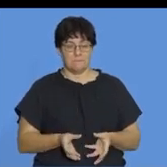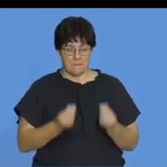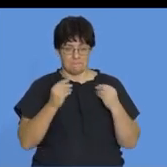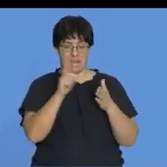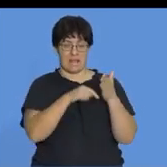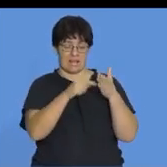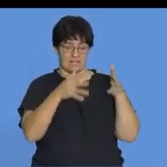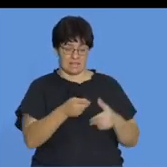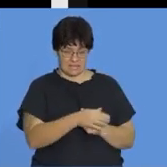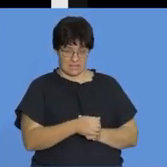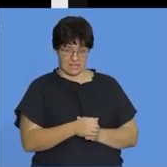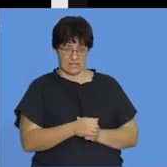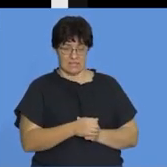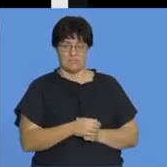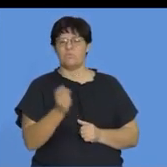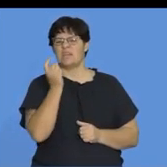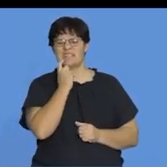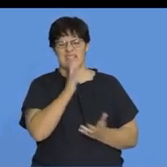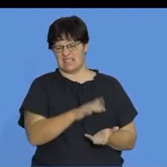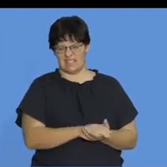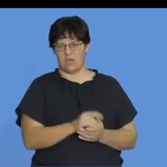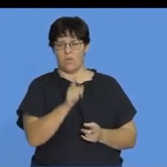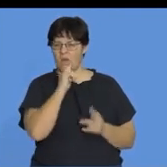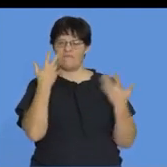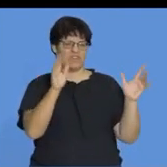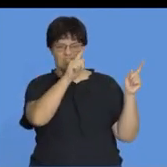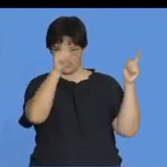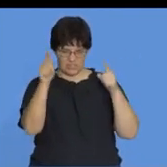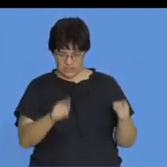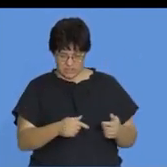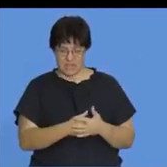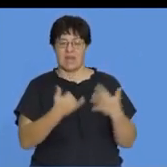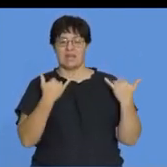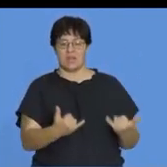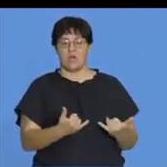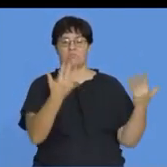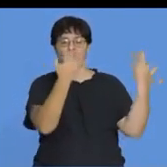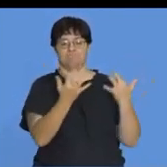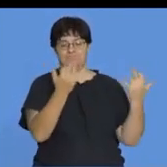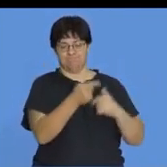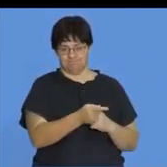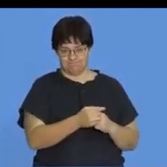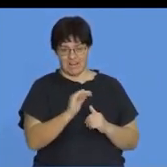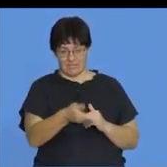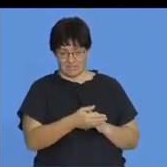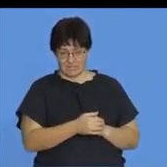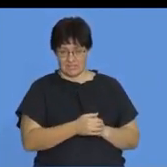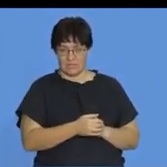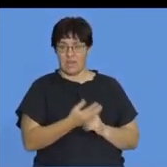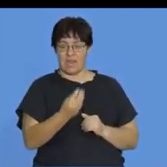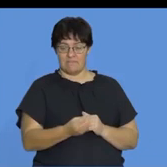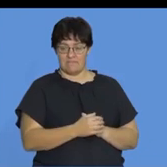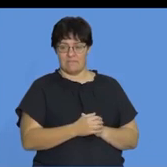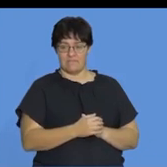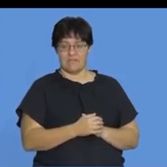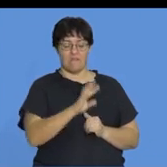to our calculator, this is the easy part because we've done all the science. Now it's just the calculation that's left. What